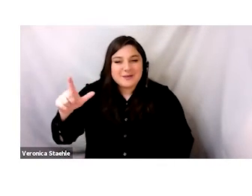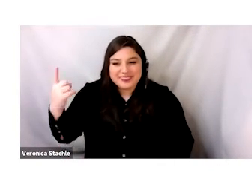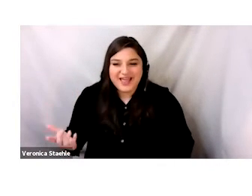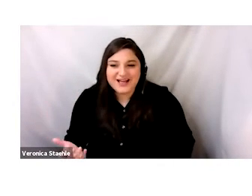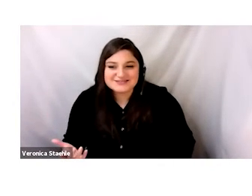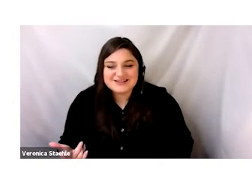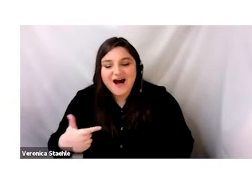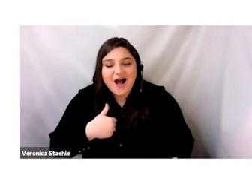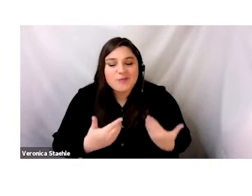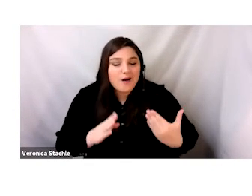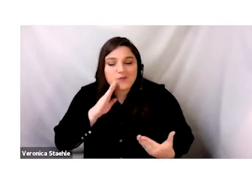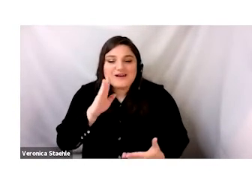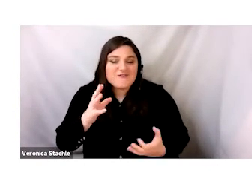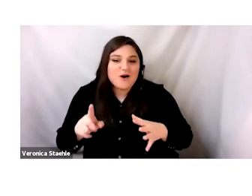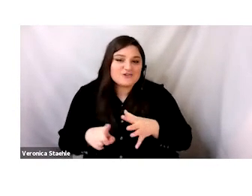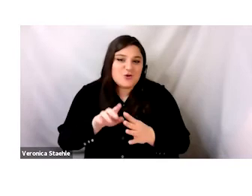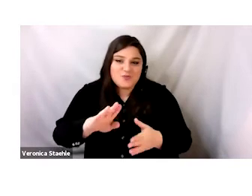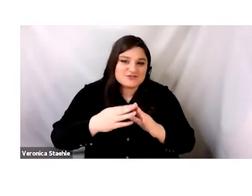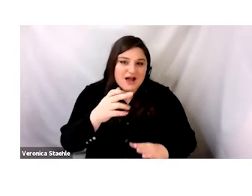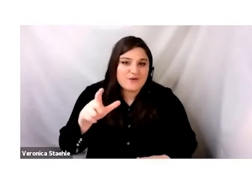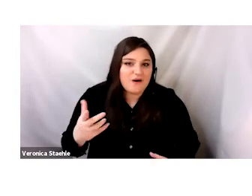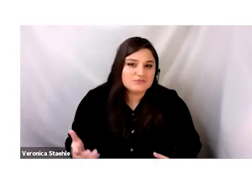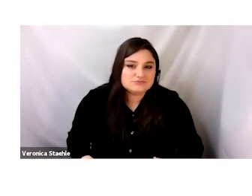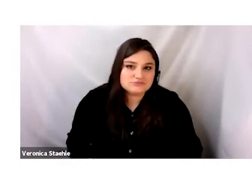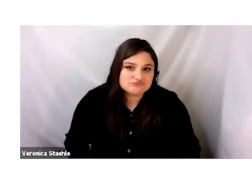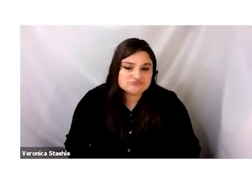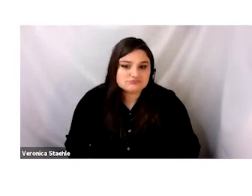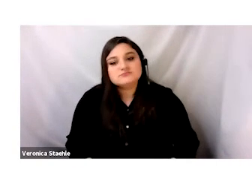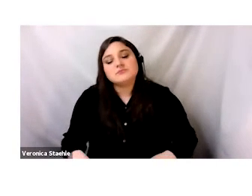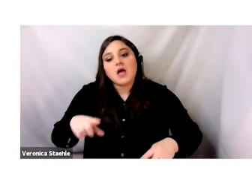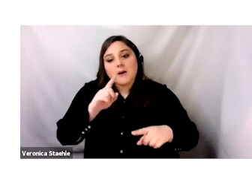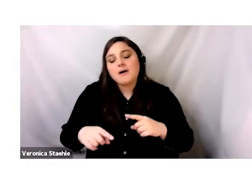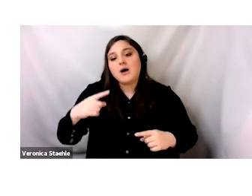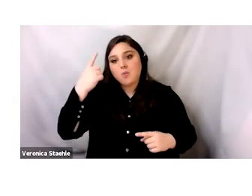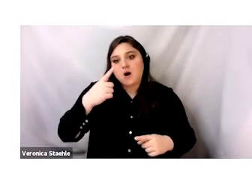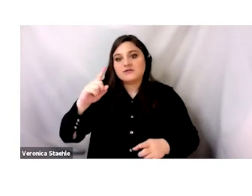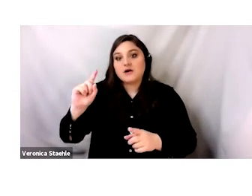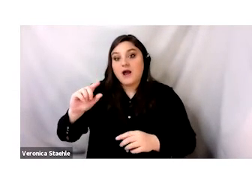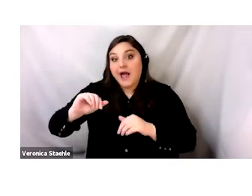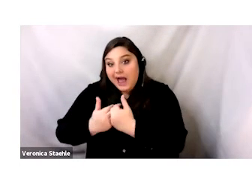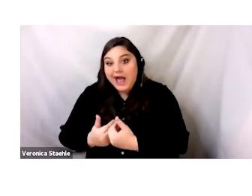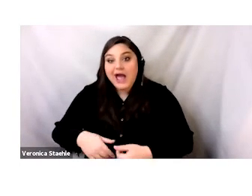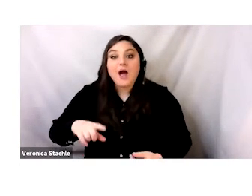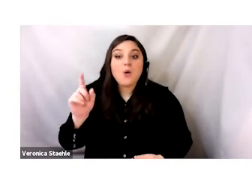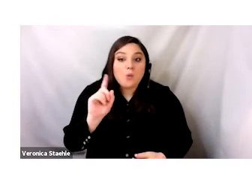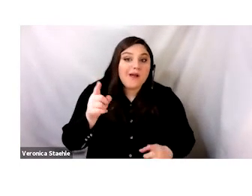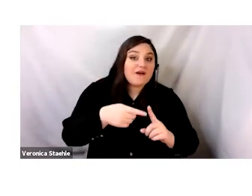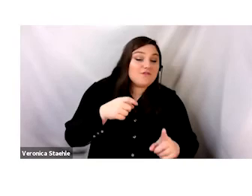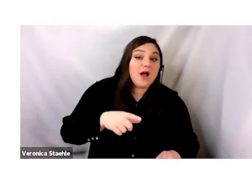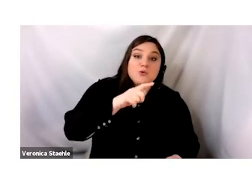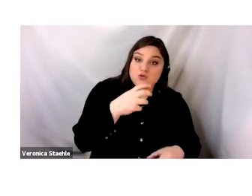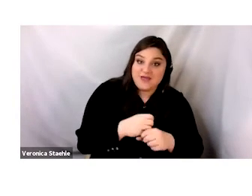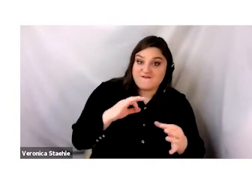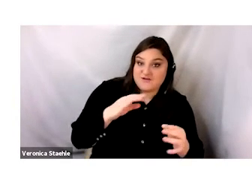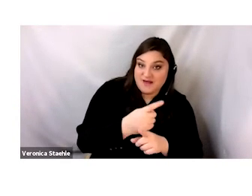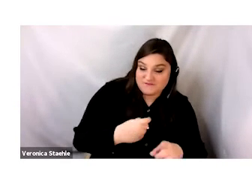to a town hall. But from how, where, and from whom are you gathering feedback, and why? Are you only talking to